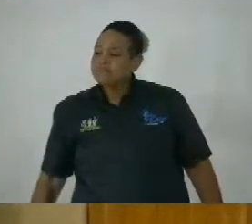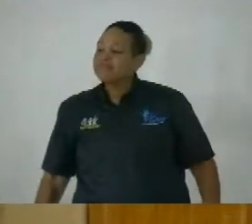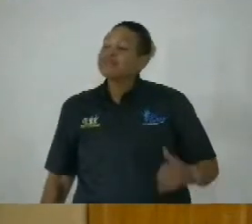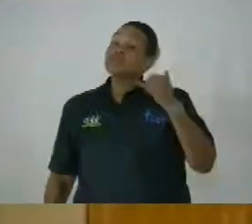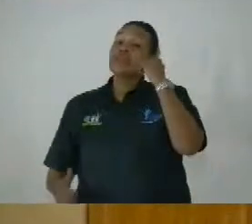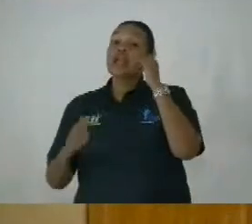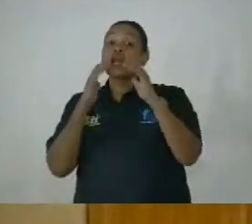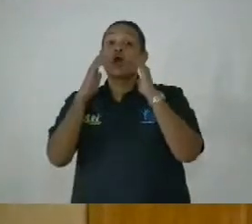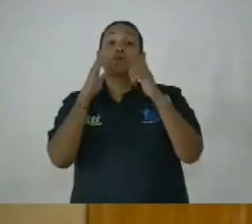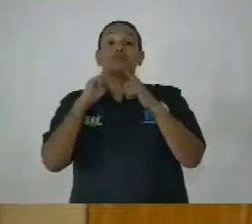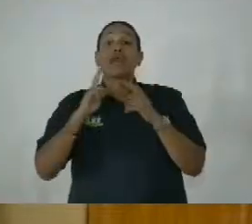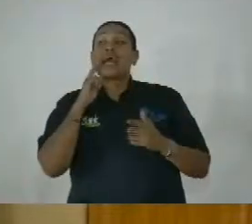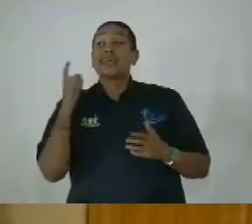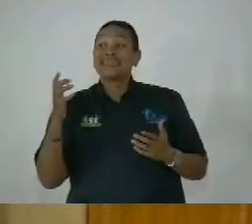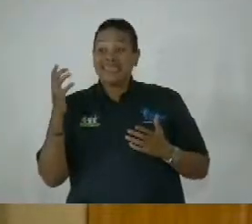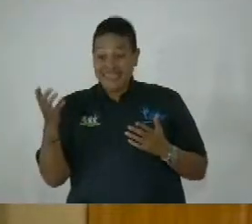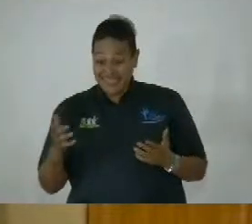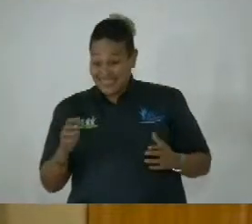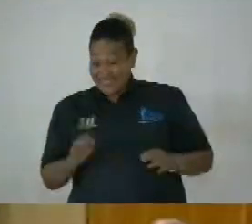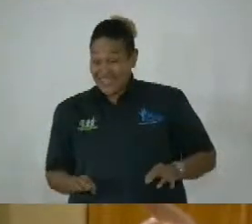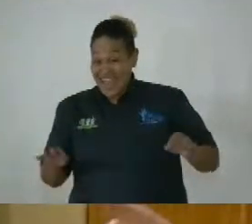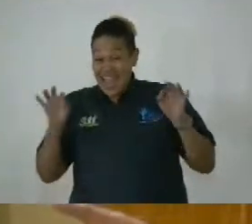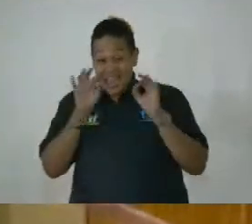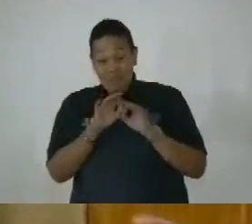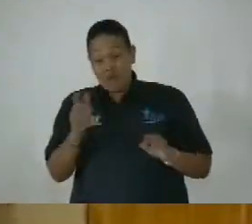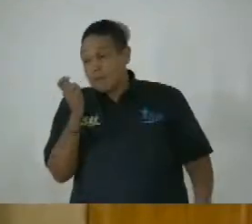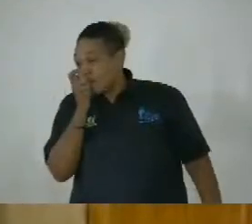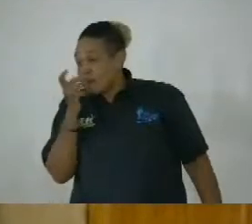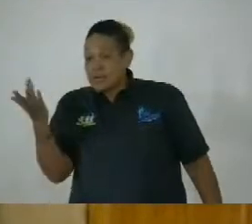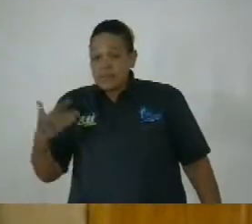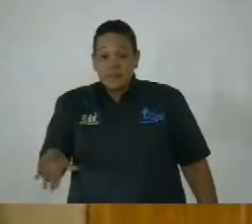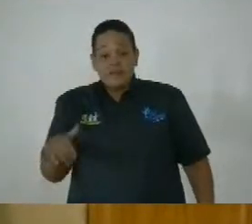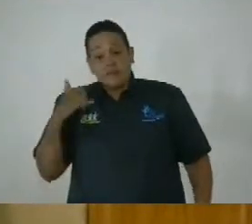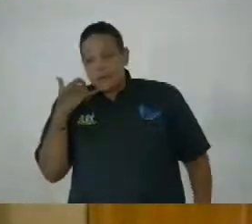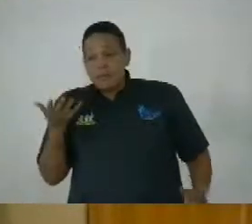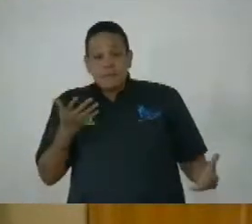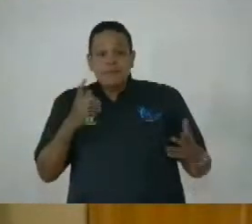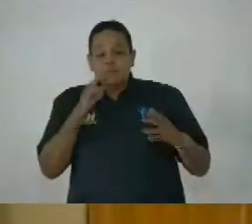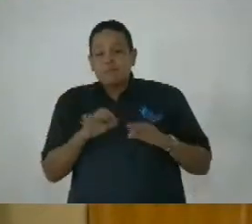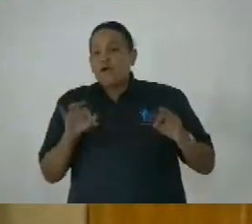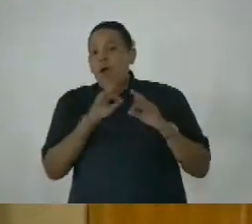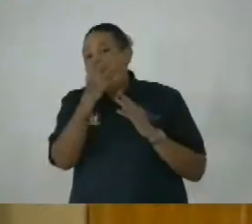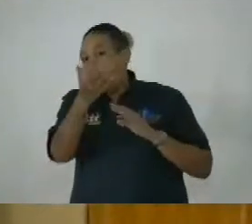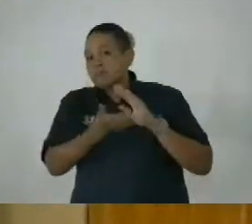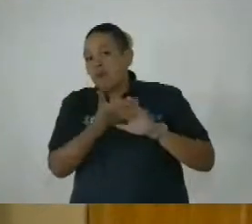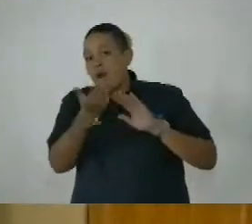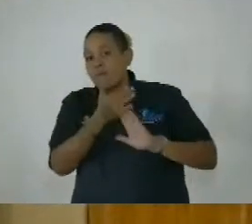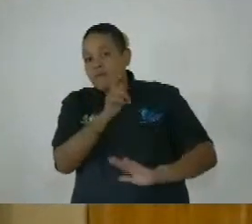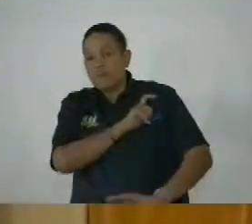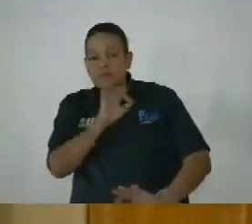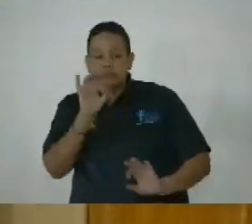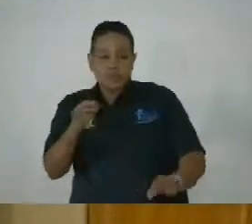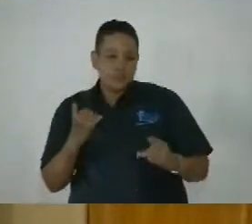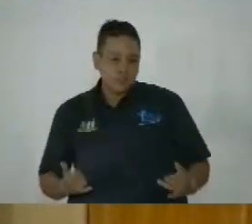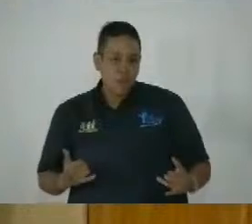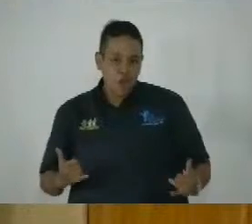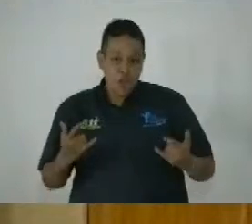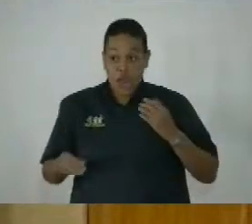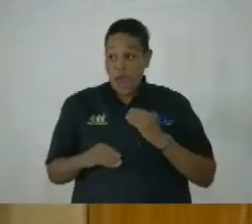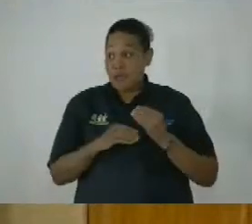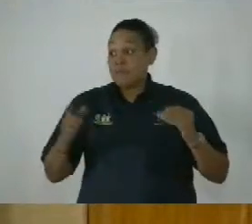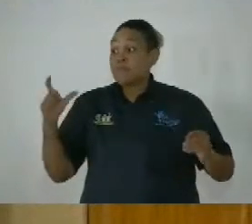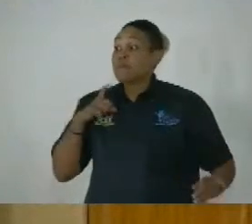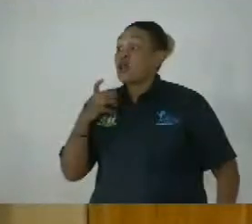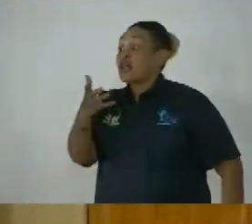Telecommunication and connectivity is critical, absolutely essential for modern police to operate. Officers in the